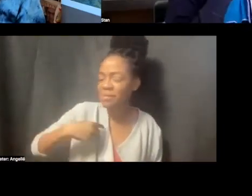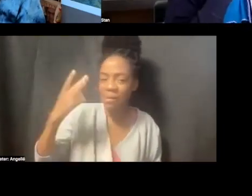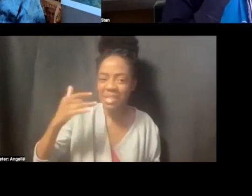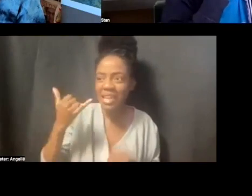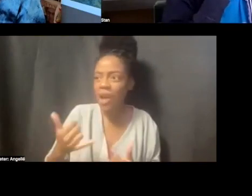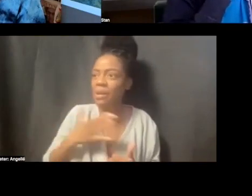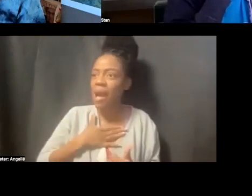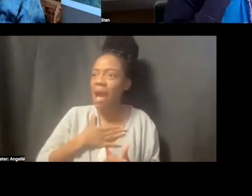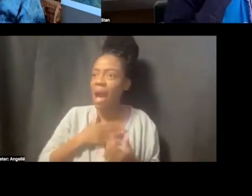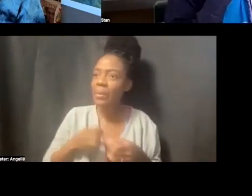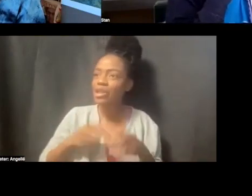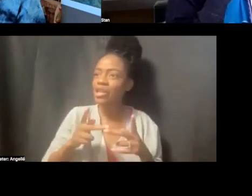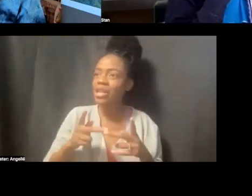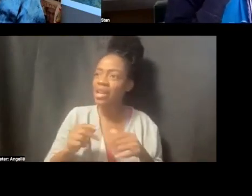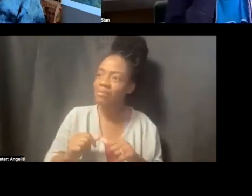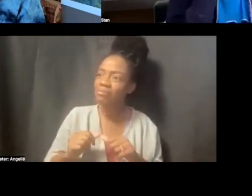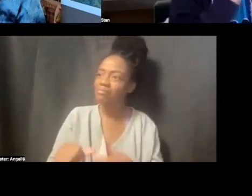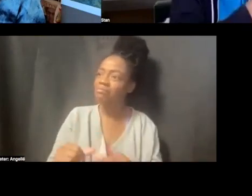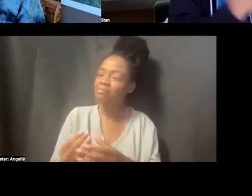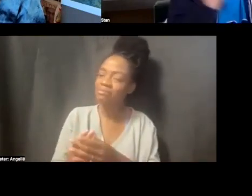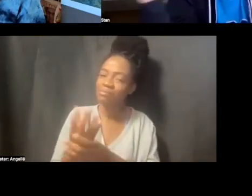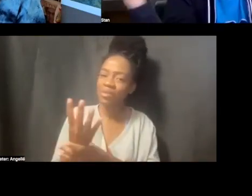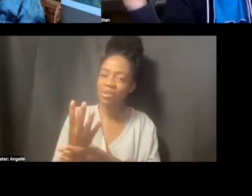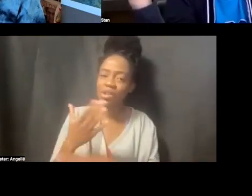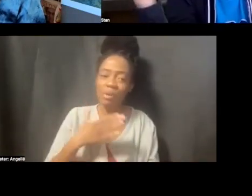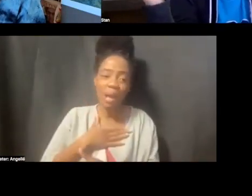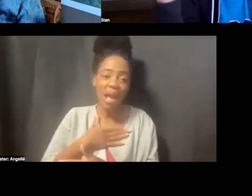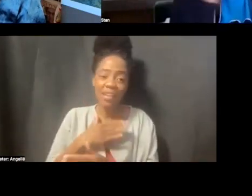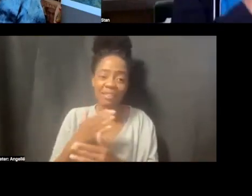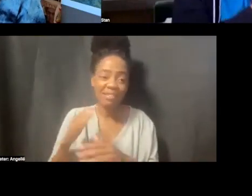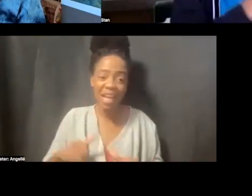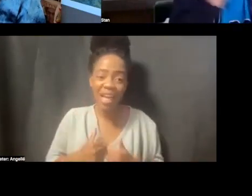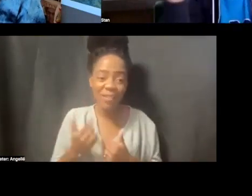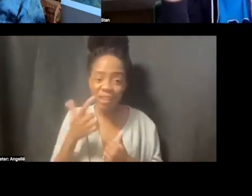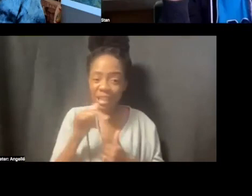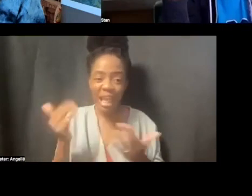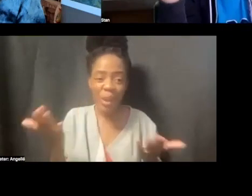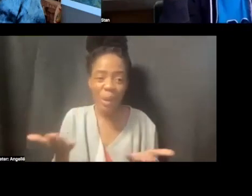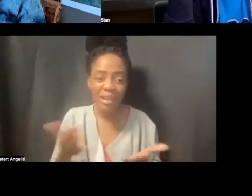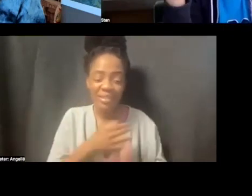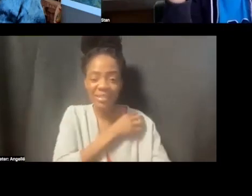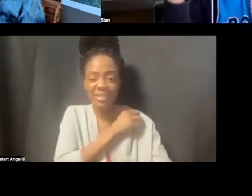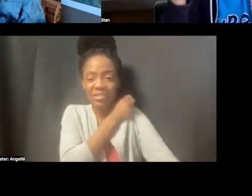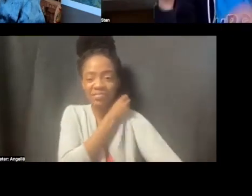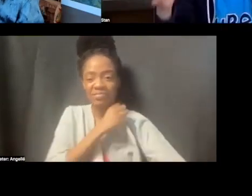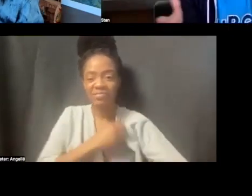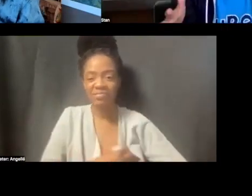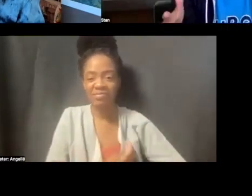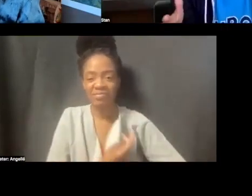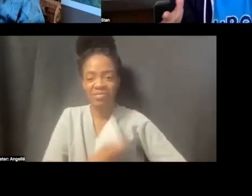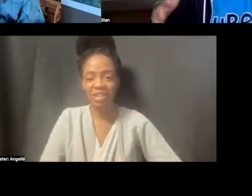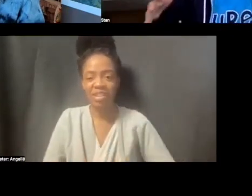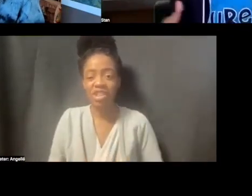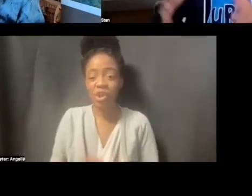have to take that into what is my next phase of my life. I've only had a life until last year with her in